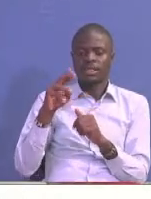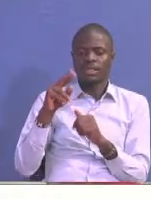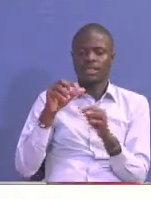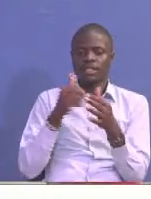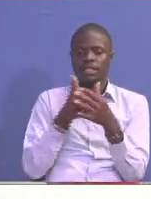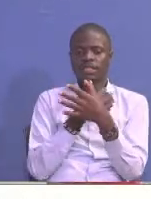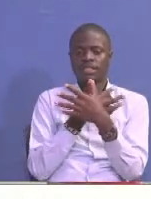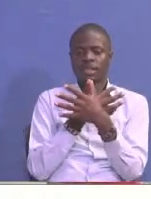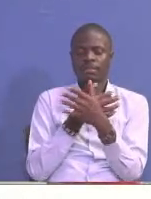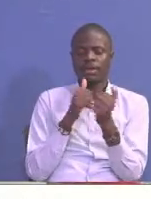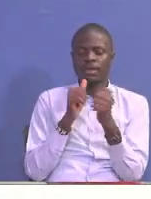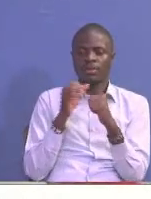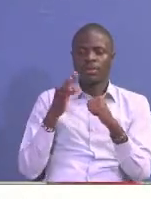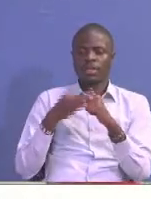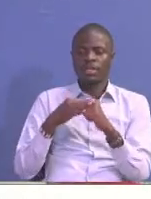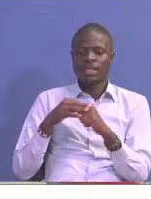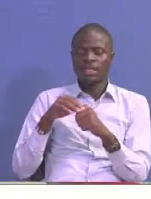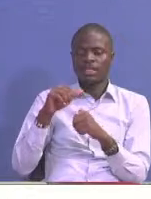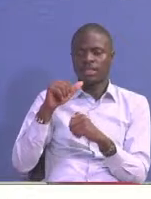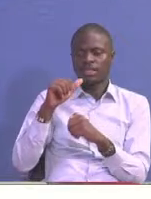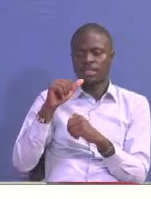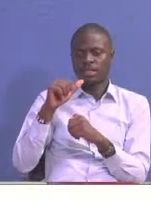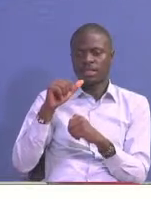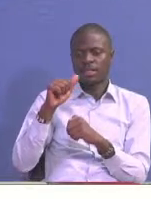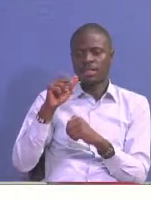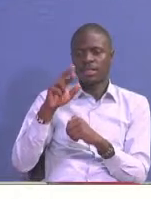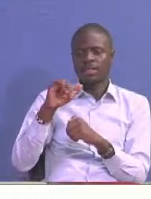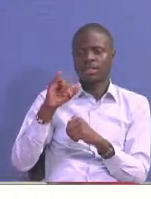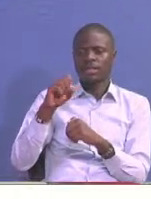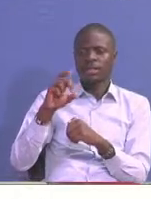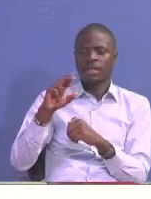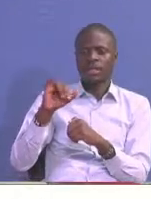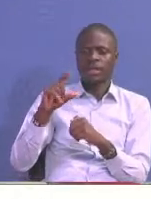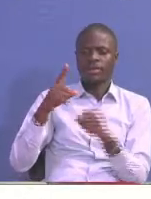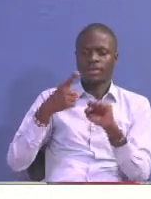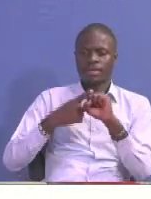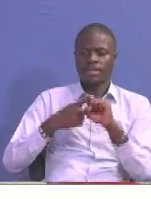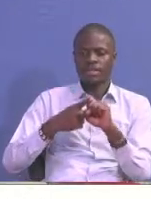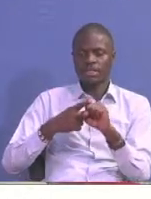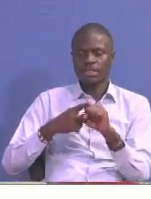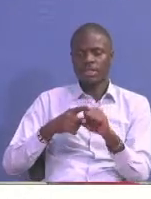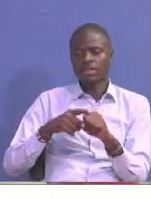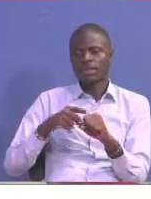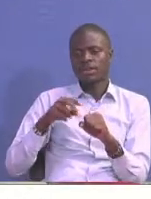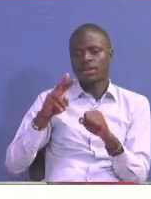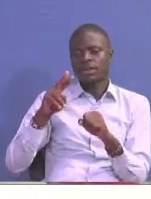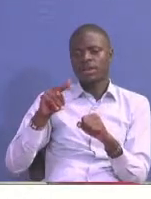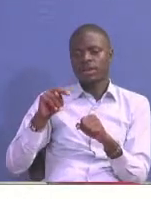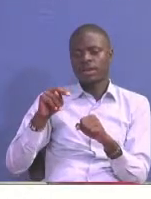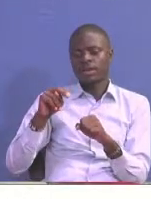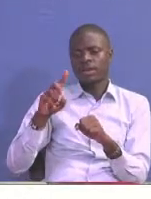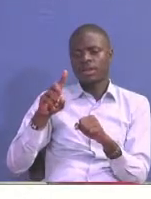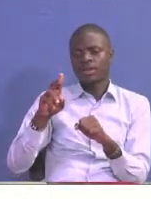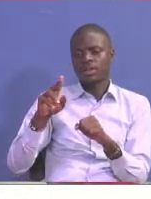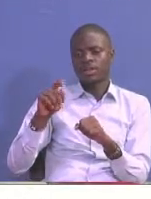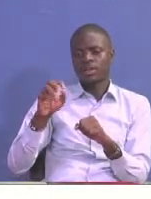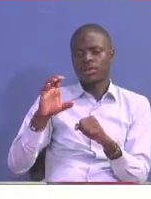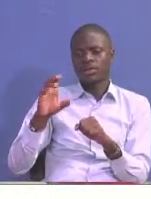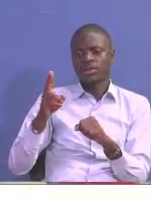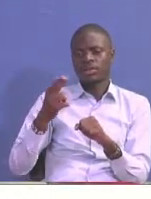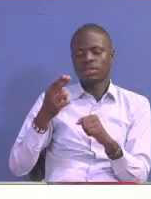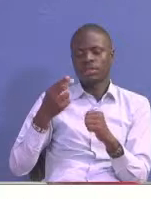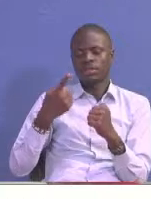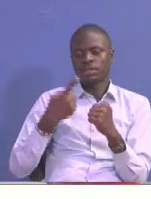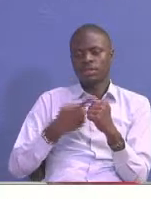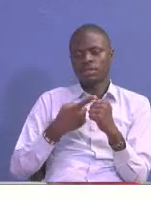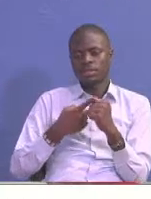Australia with 6, Netherlands with 6. The Netherlands population is